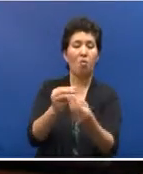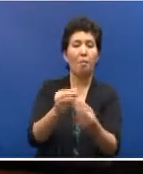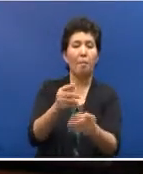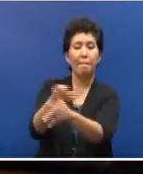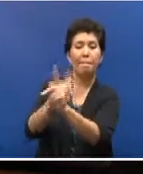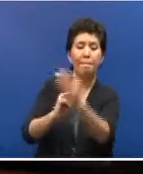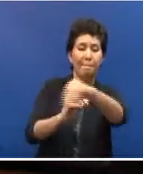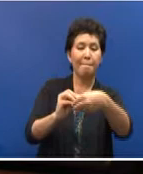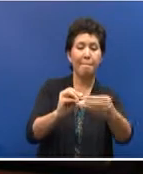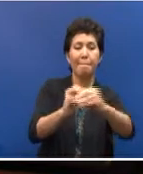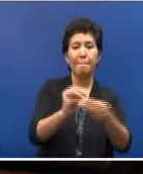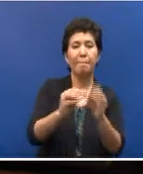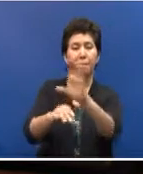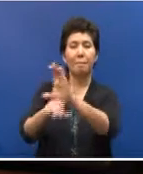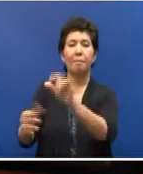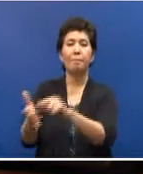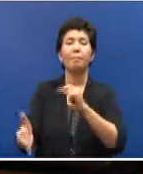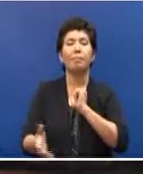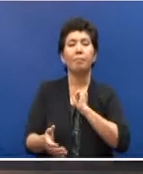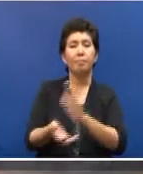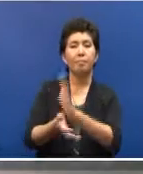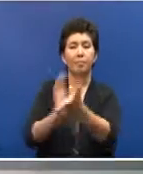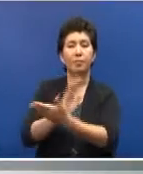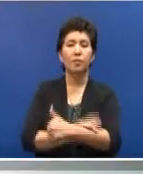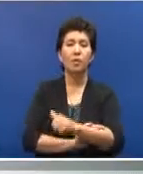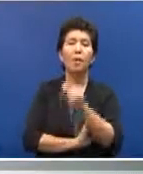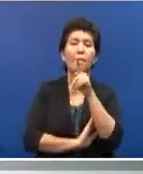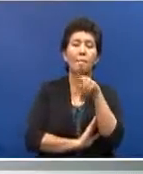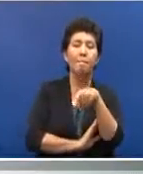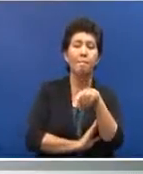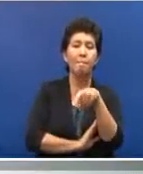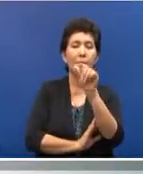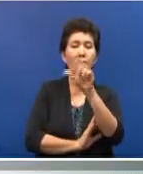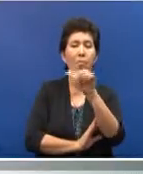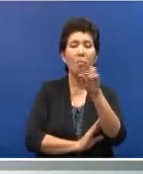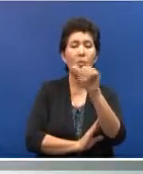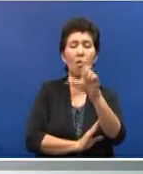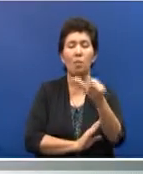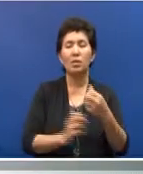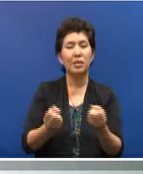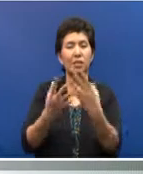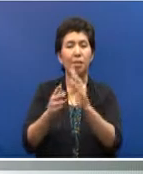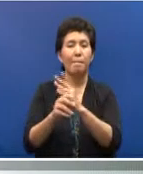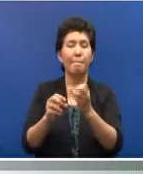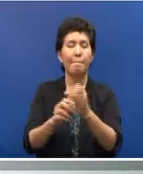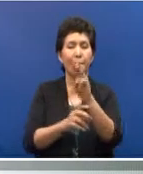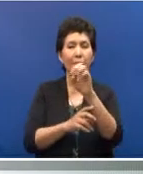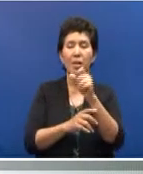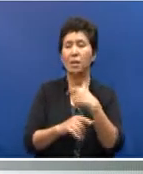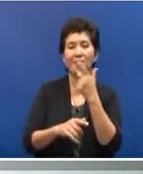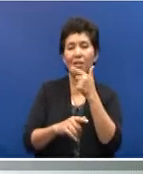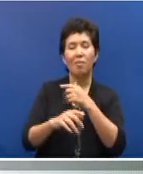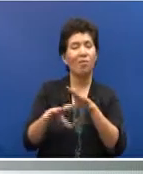Okay, and then the second one on pluralism. Okay, some minority groups, they refuse, okay, to